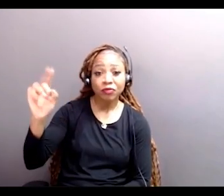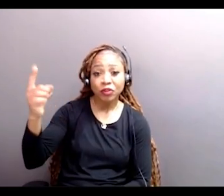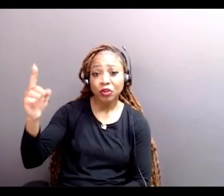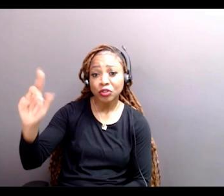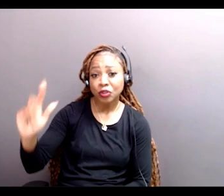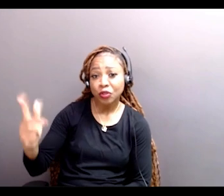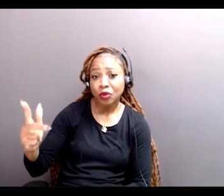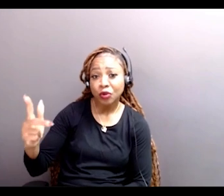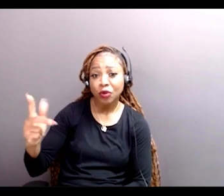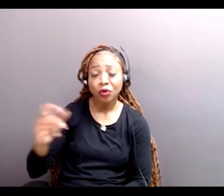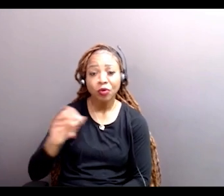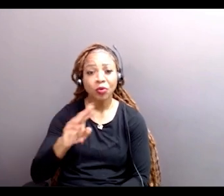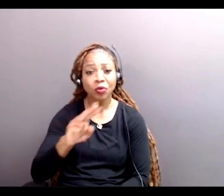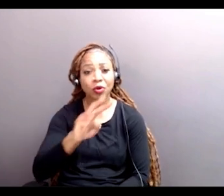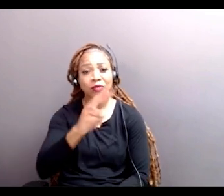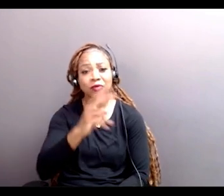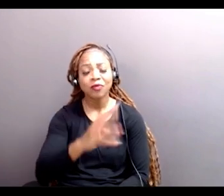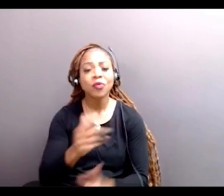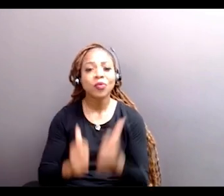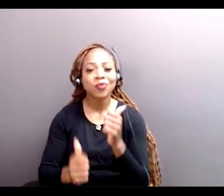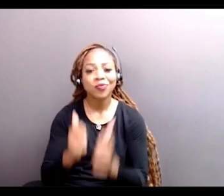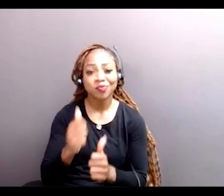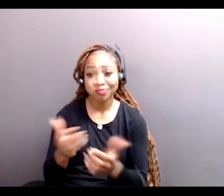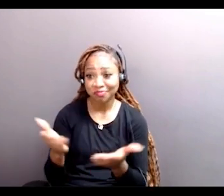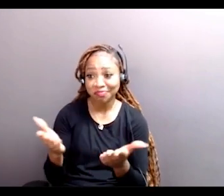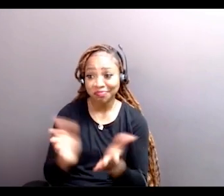question, Sume?